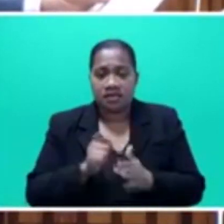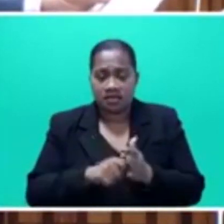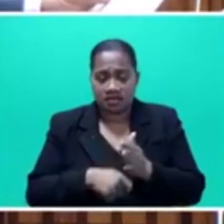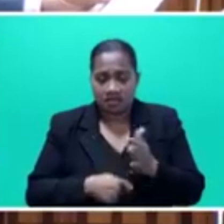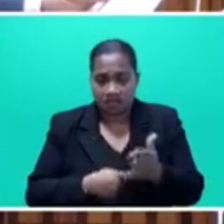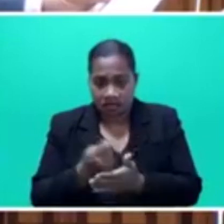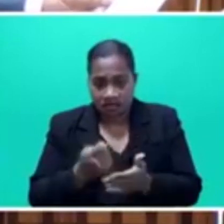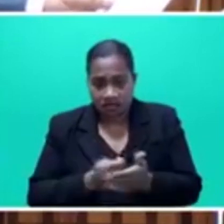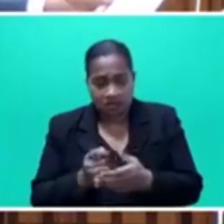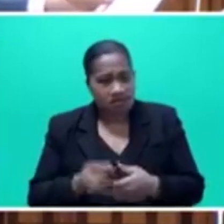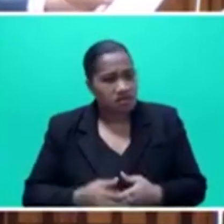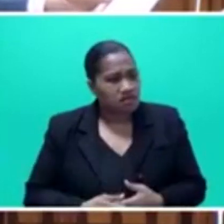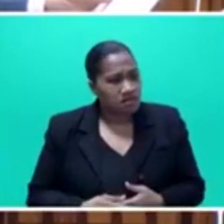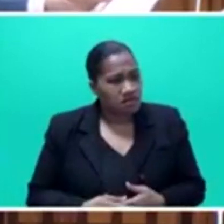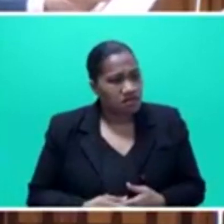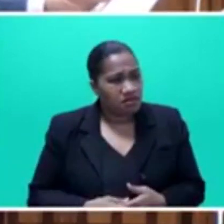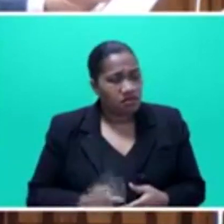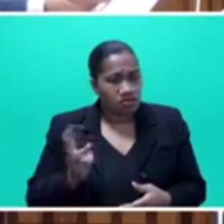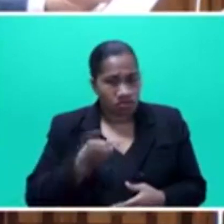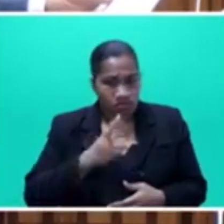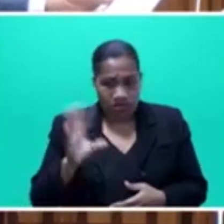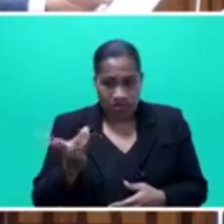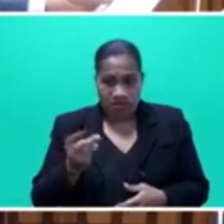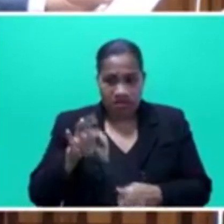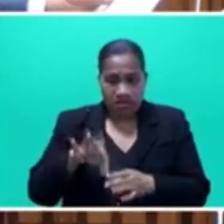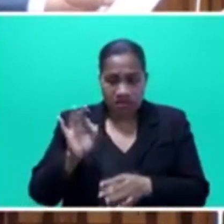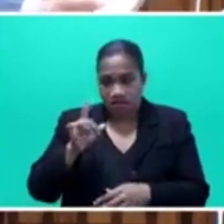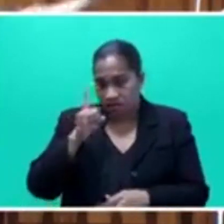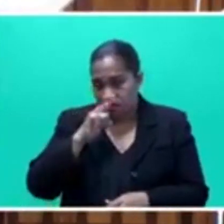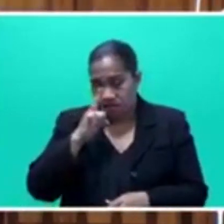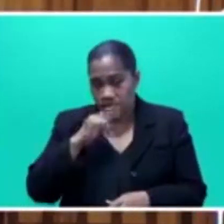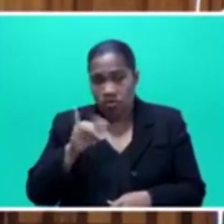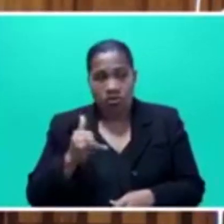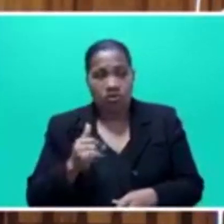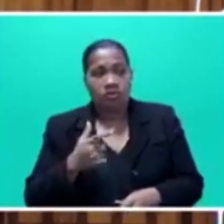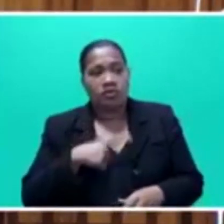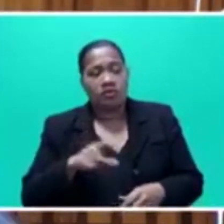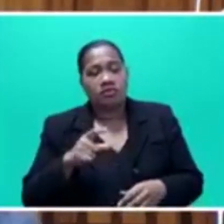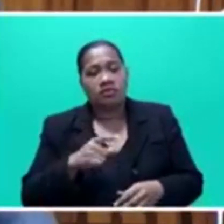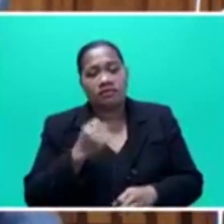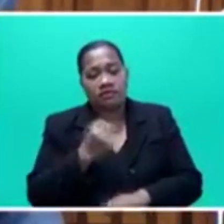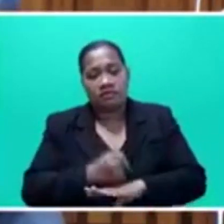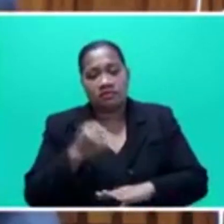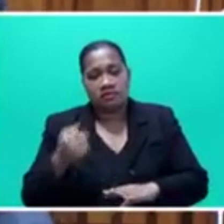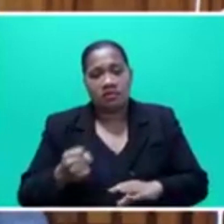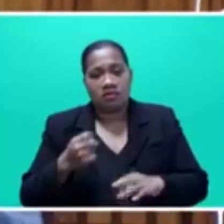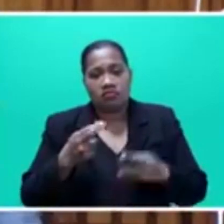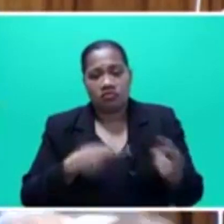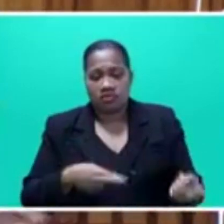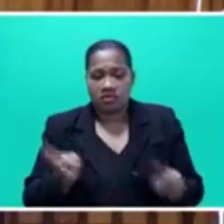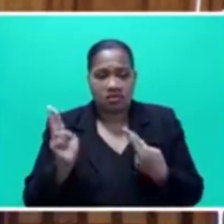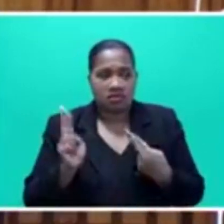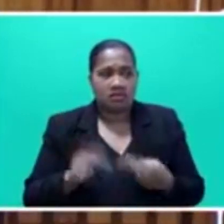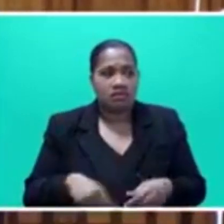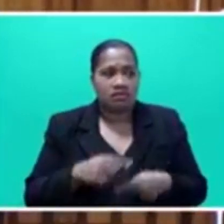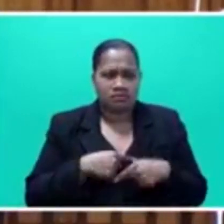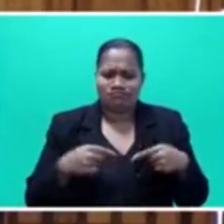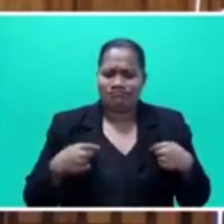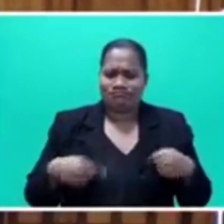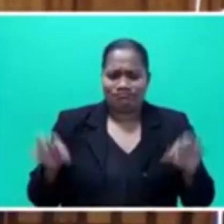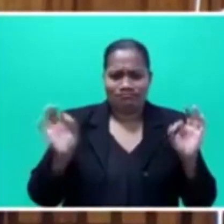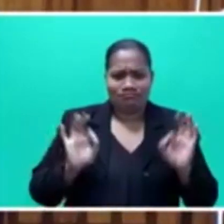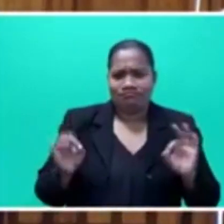bias, Were they selected by diplomatic mission, or was it based on government's recommendation? We had nothing to do with it.